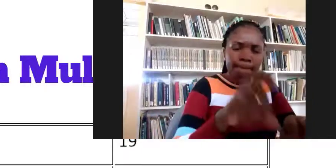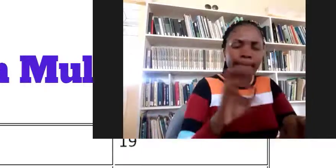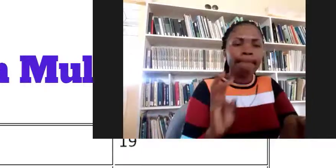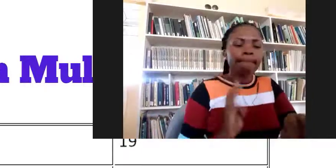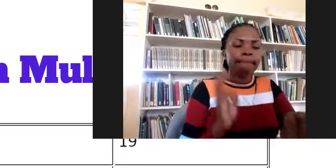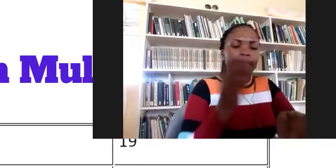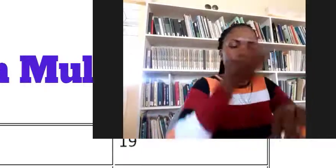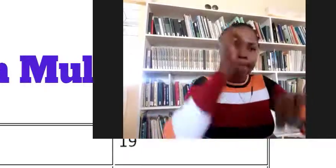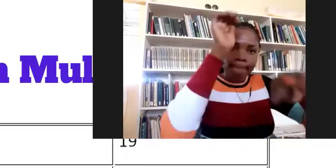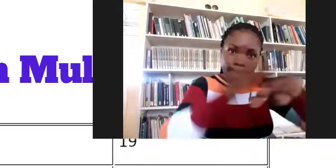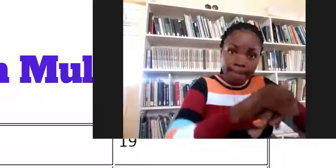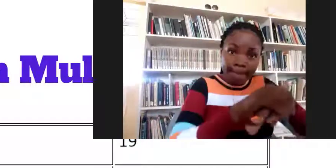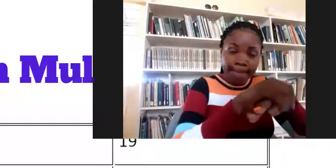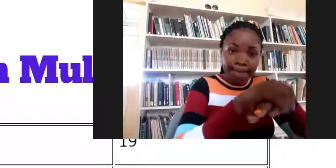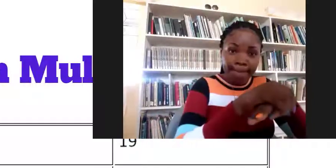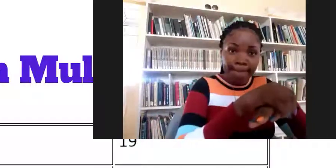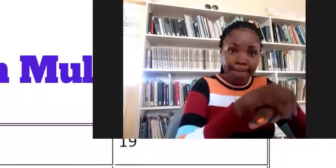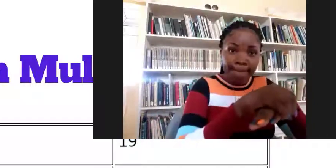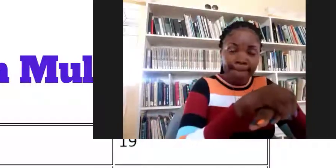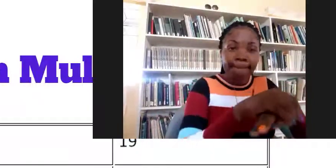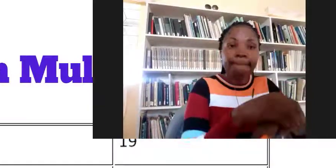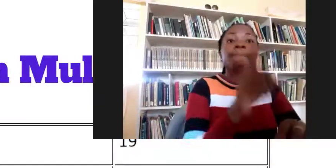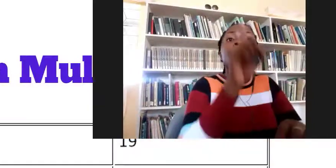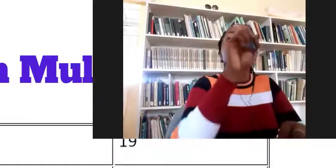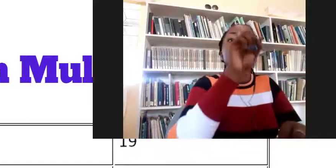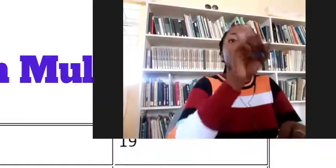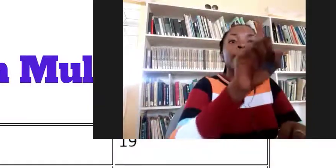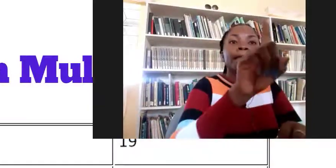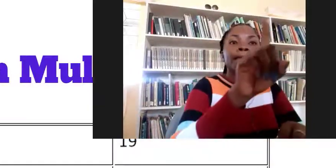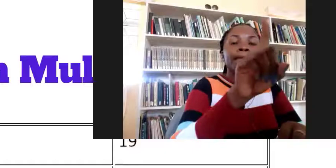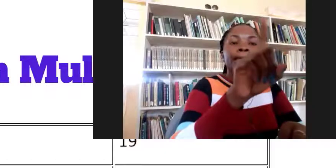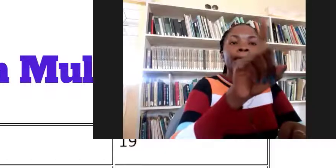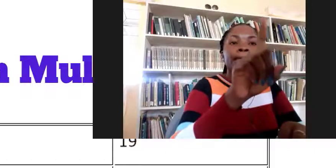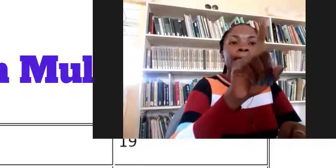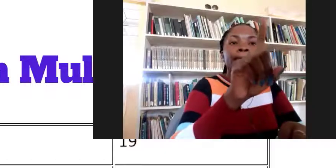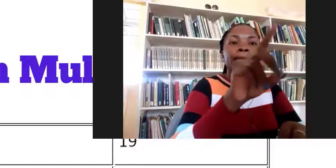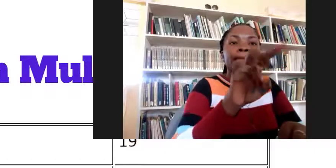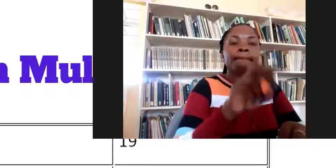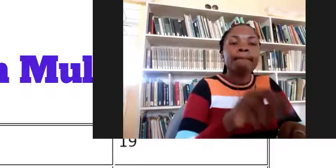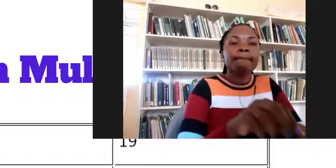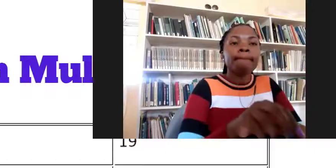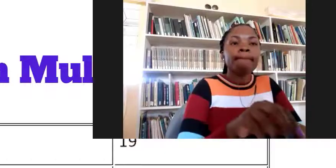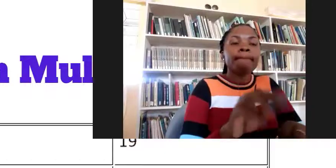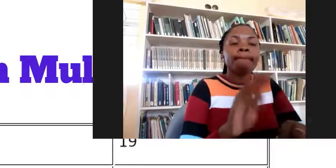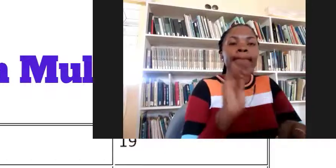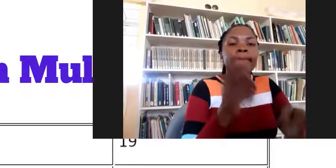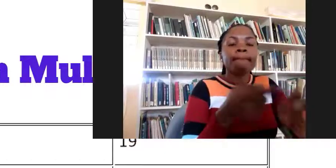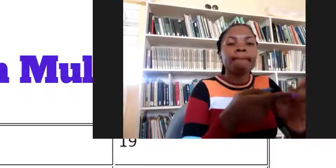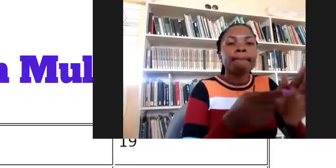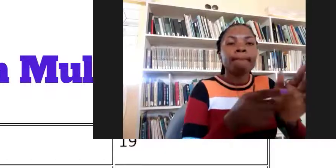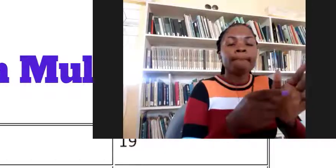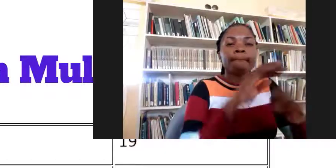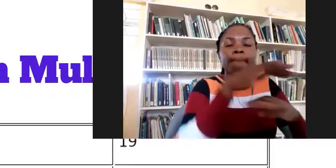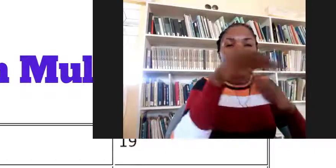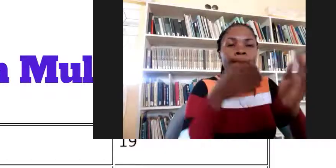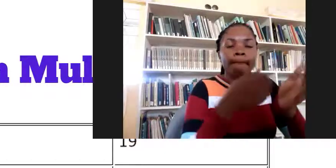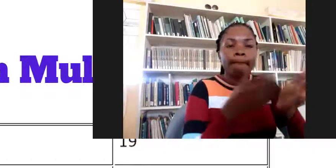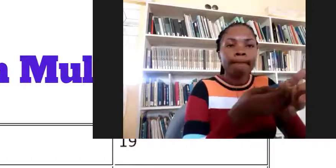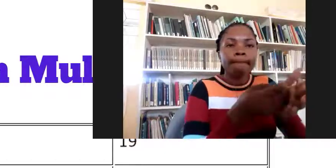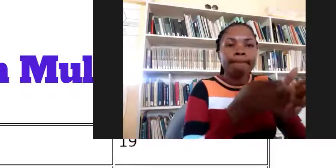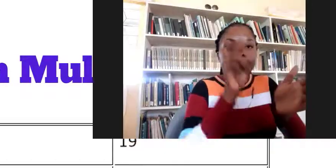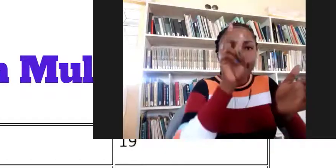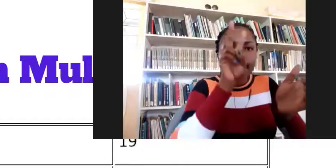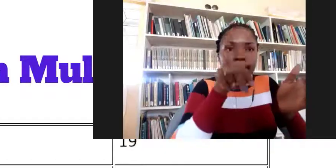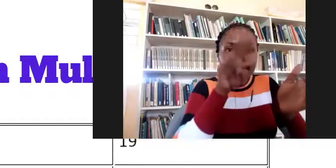As you can see an example here, an example of 22 and 19.